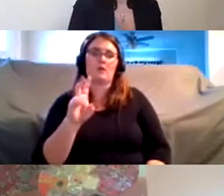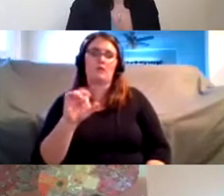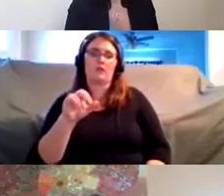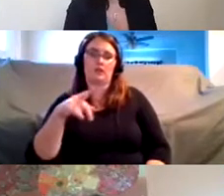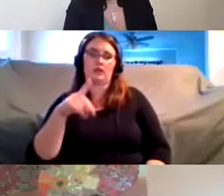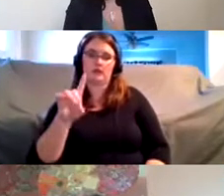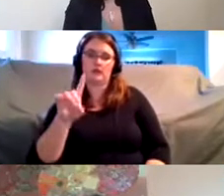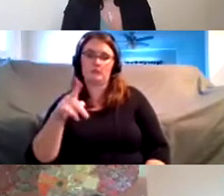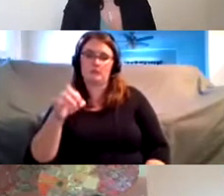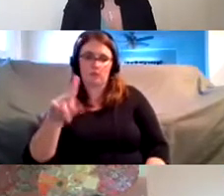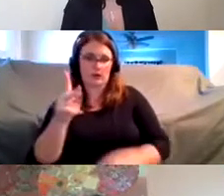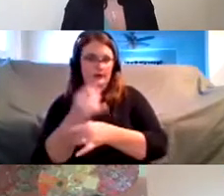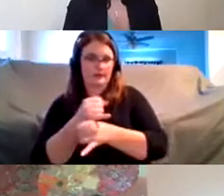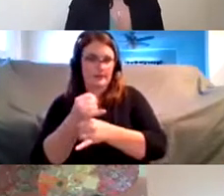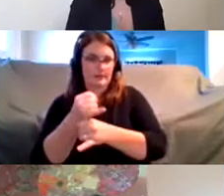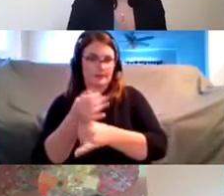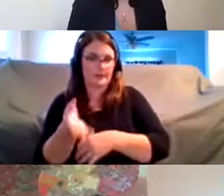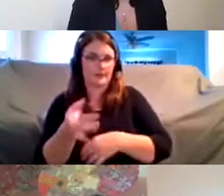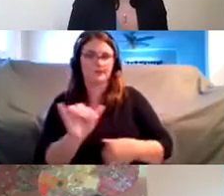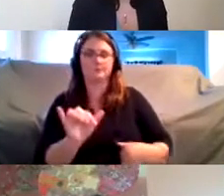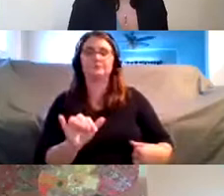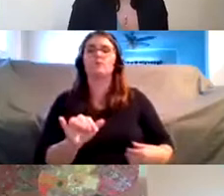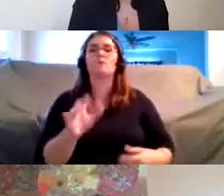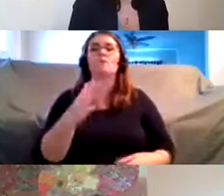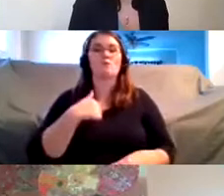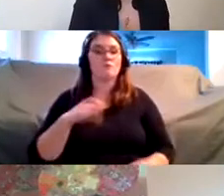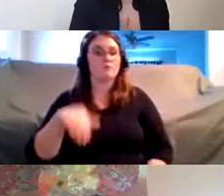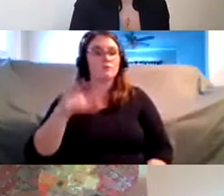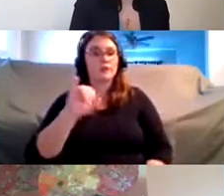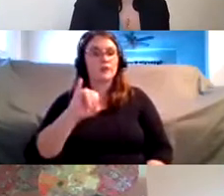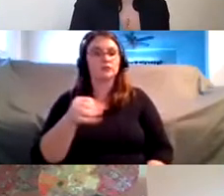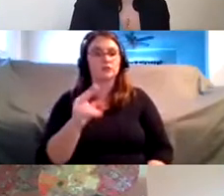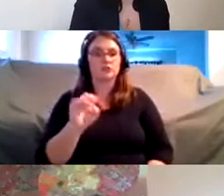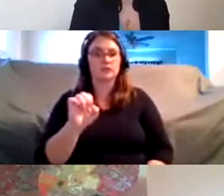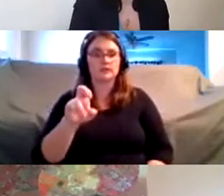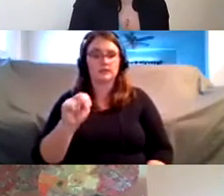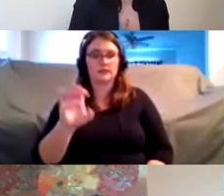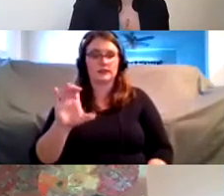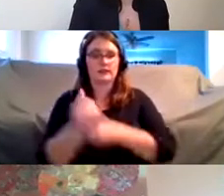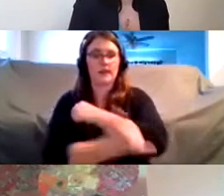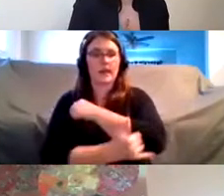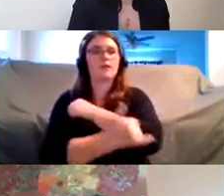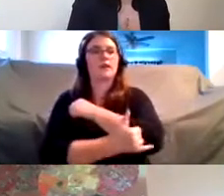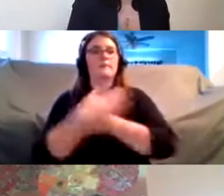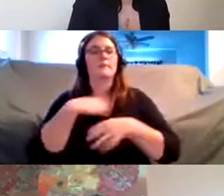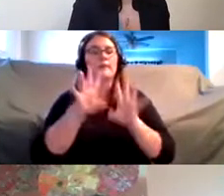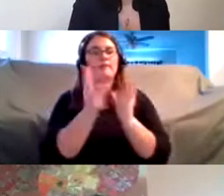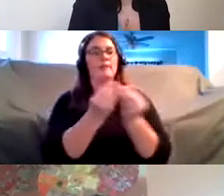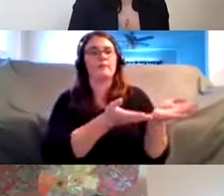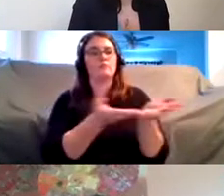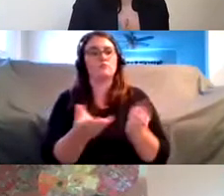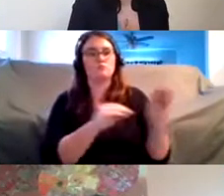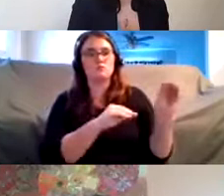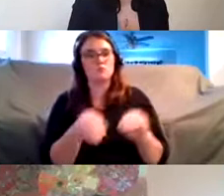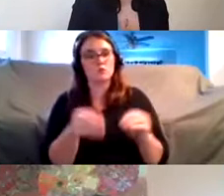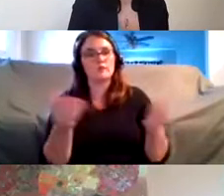County. My family moved here when I was in elementary school, and I went to